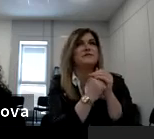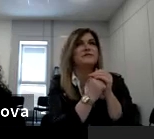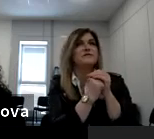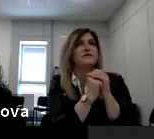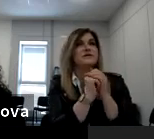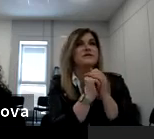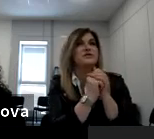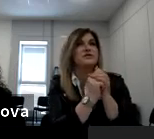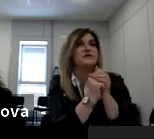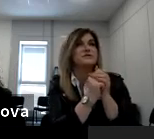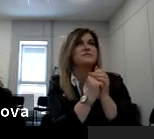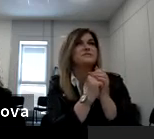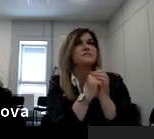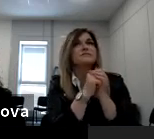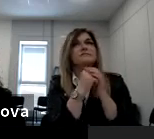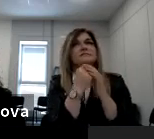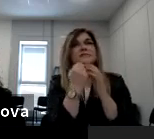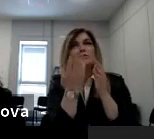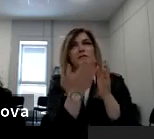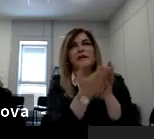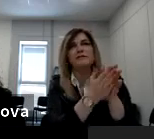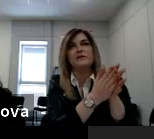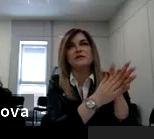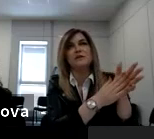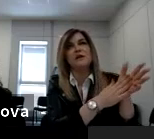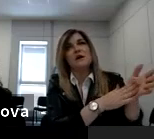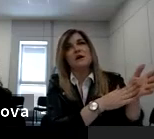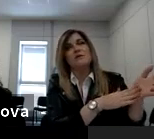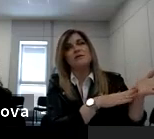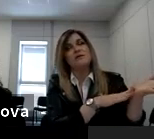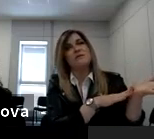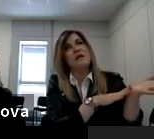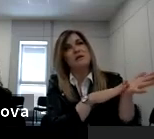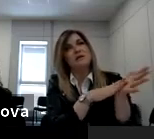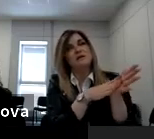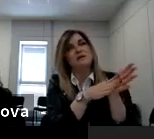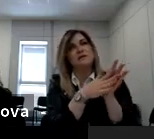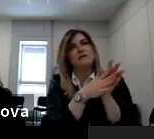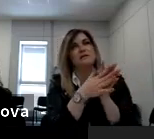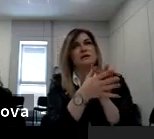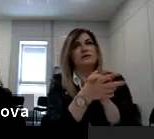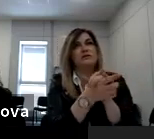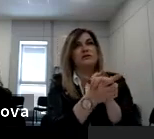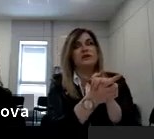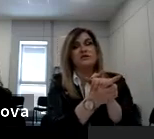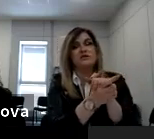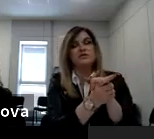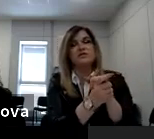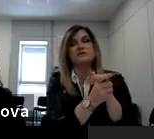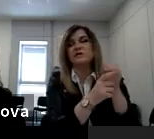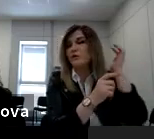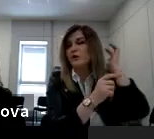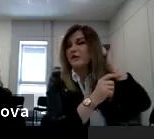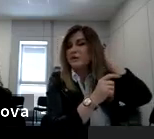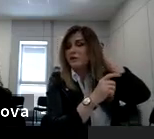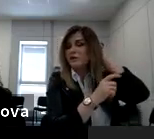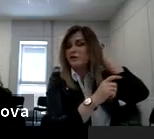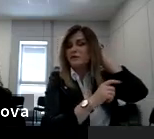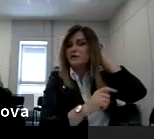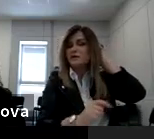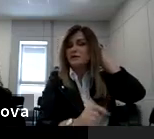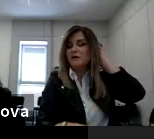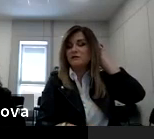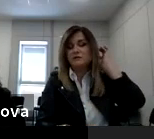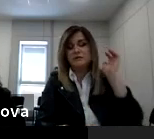distinctive features. What we have here, one of the main actually issues when working